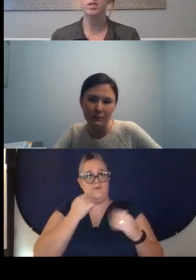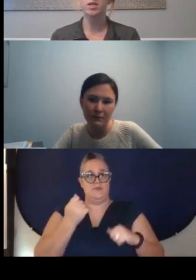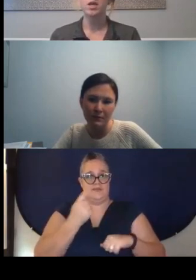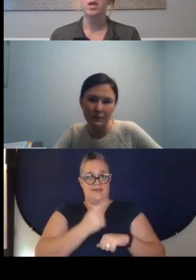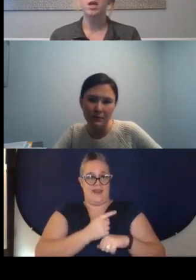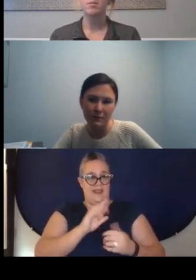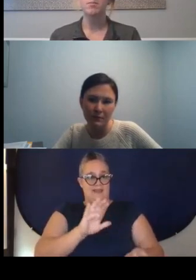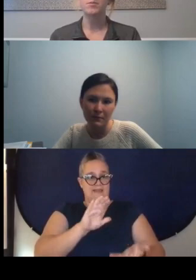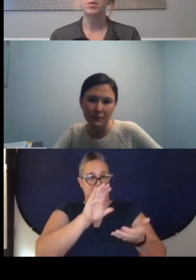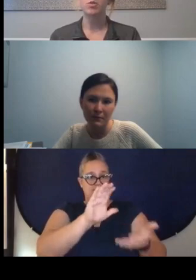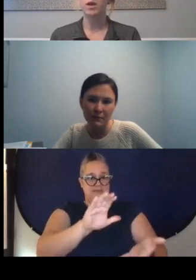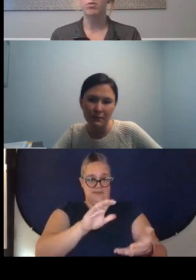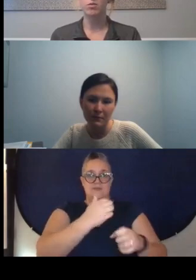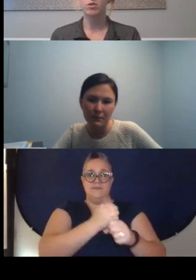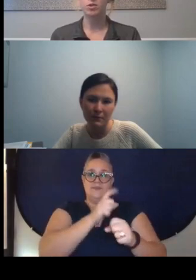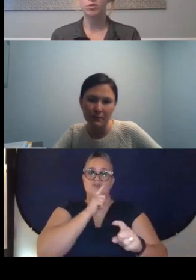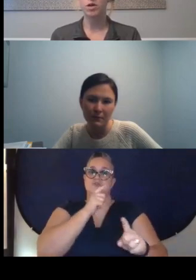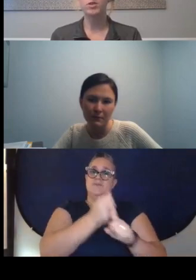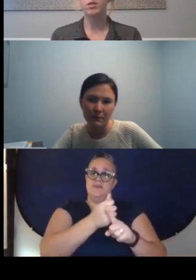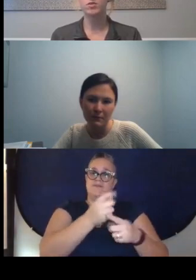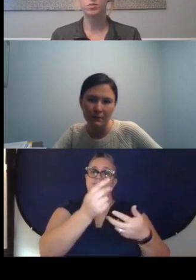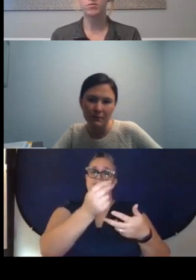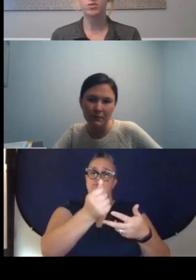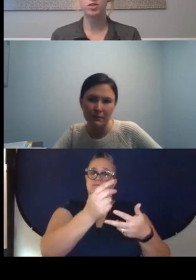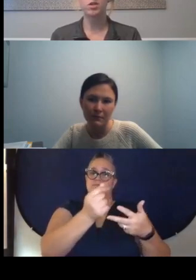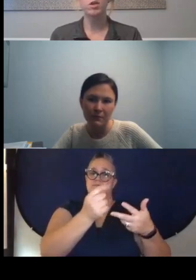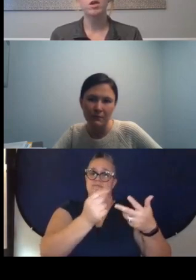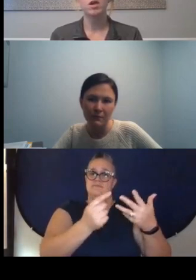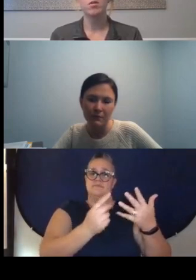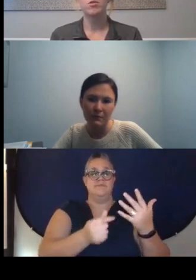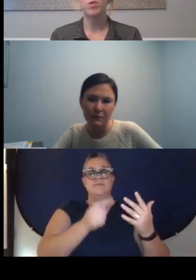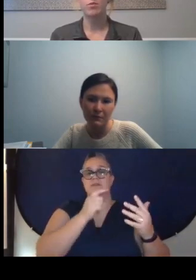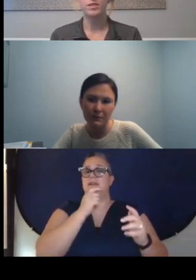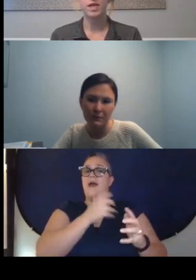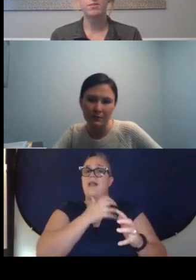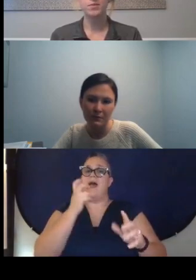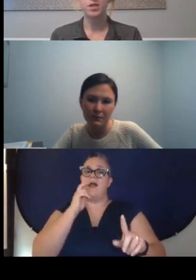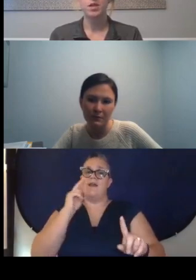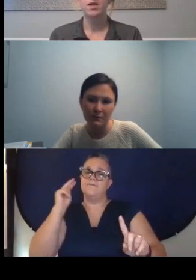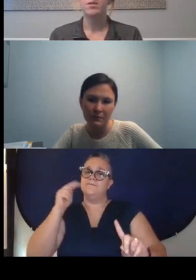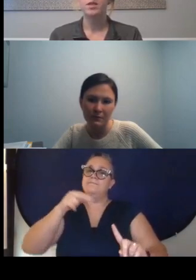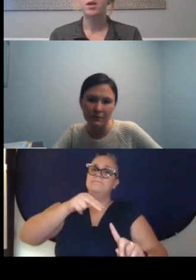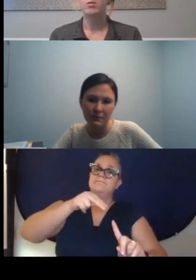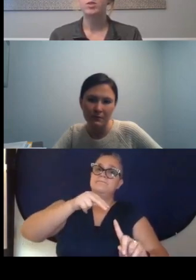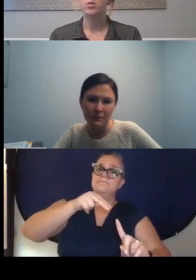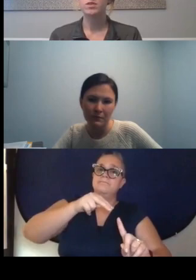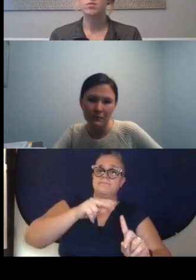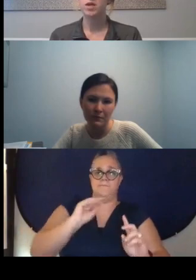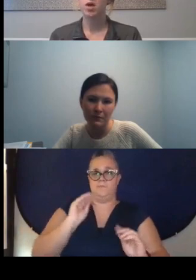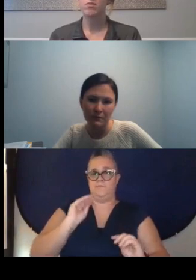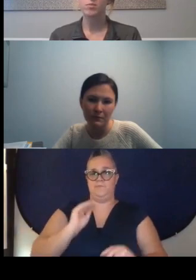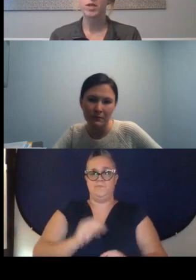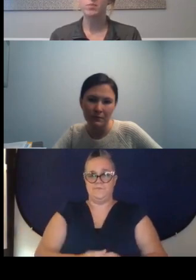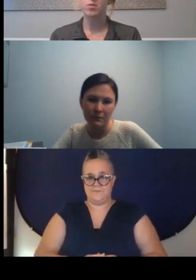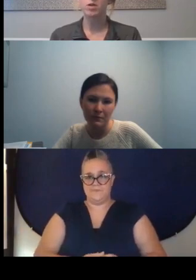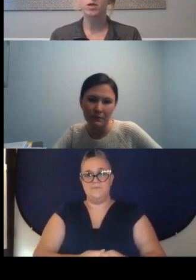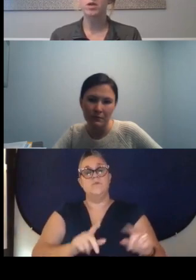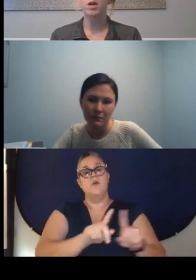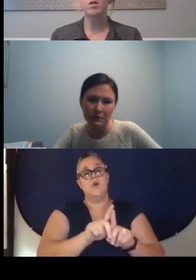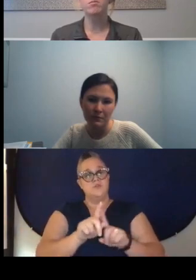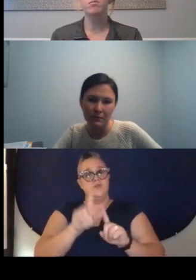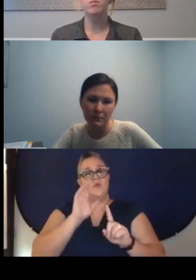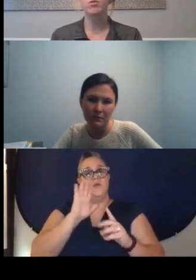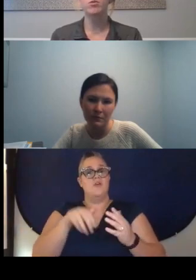get done without, a ton of supervision throughout the day. And then they also will submit all of their